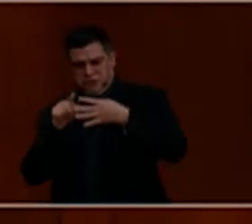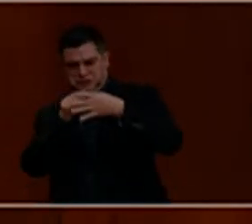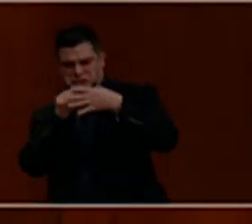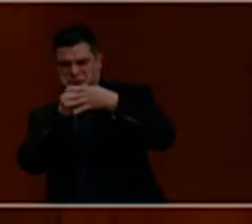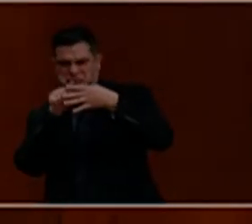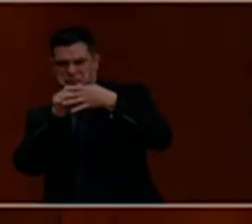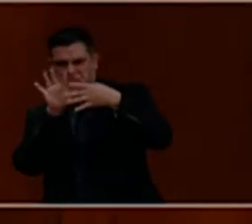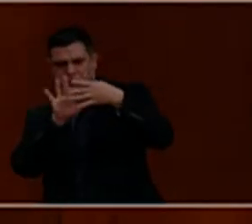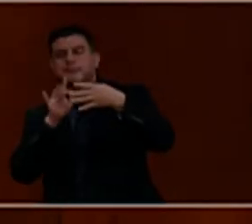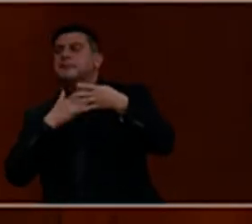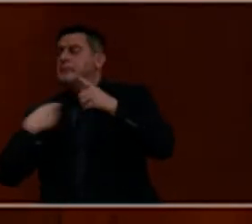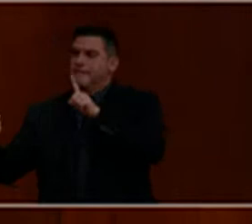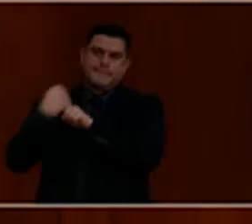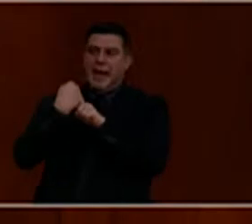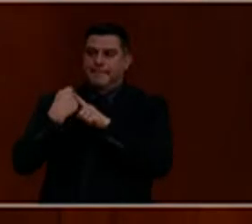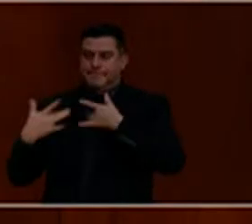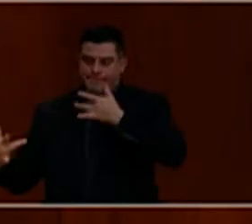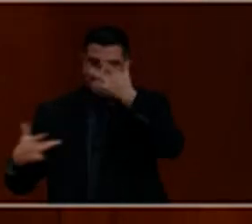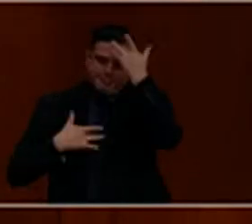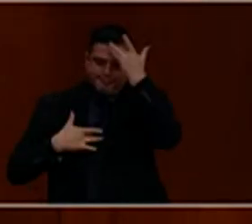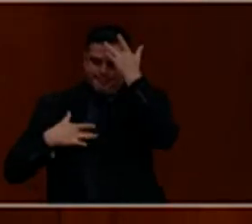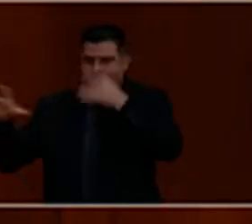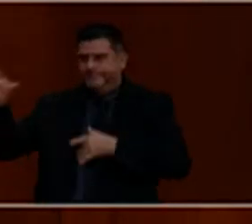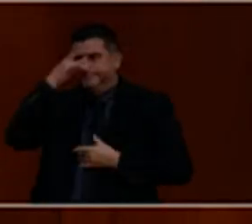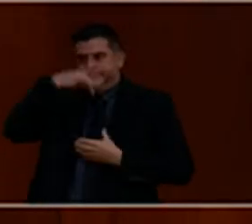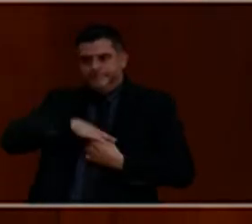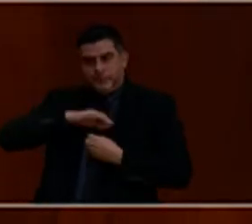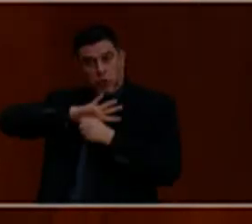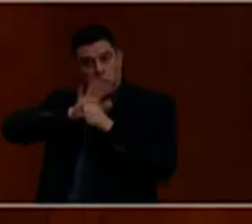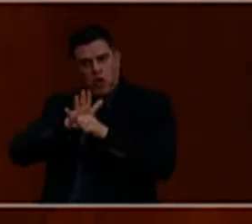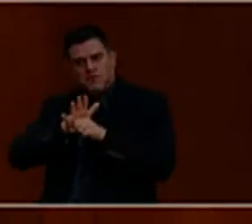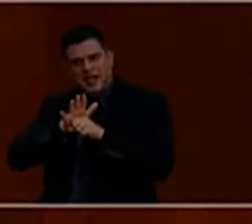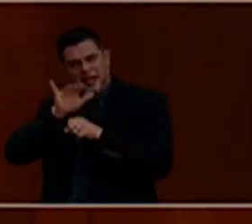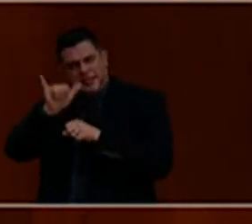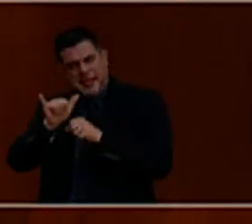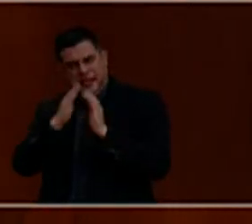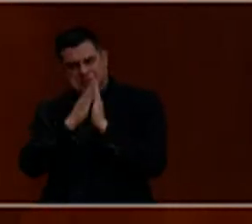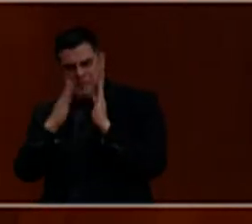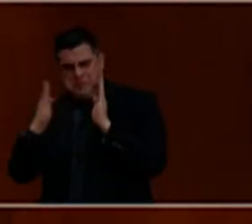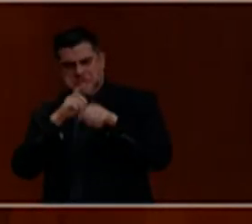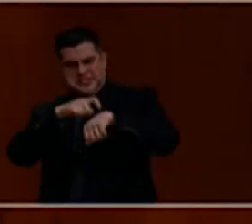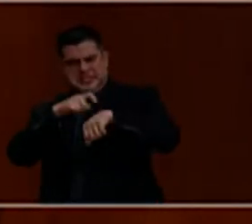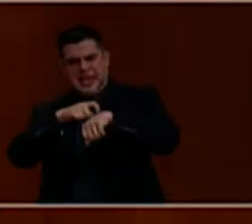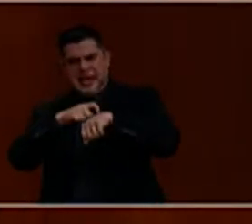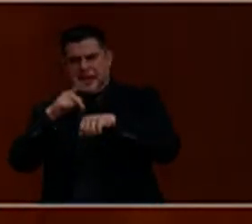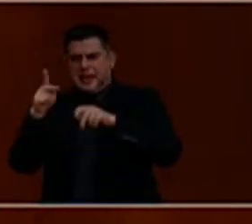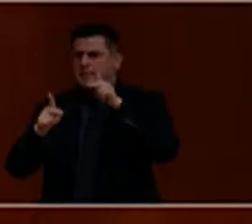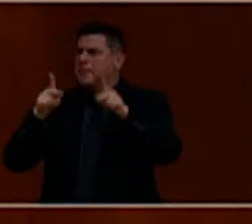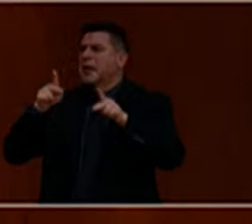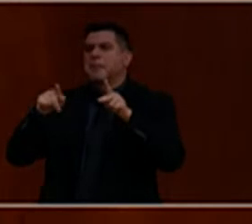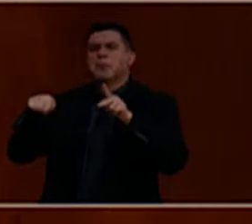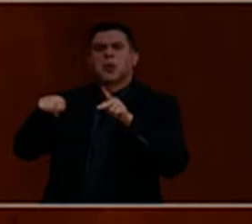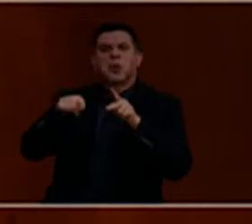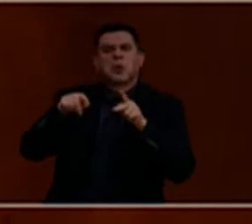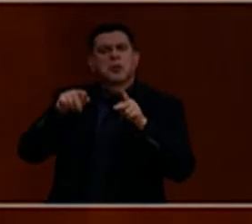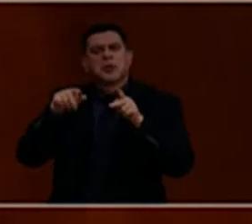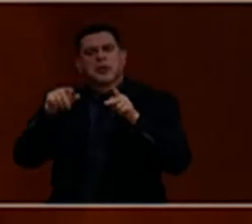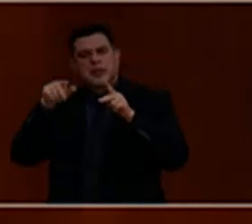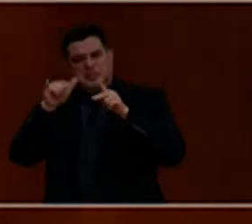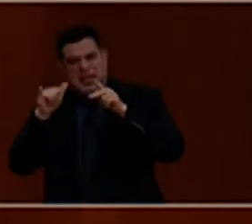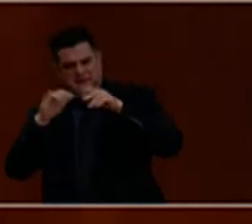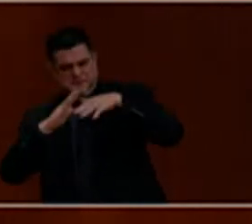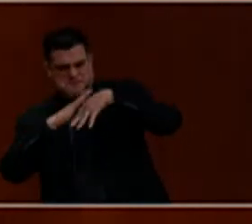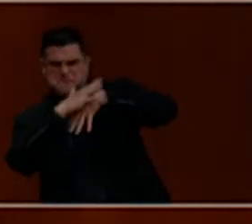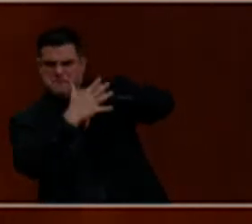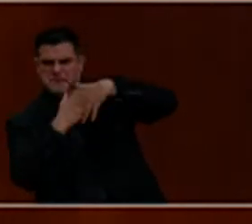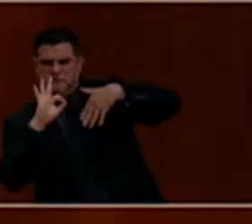course, originally at that point in time, COVID was really not something that was affecting our area. And so